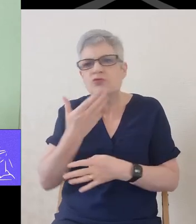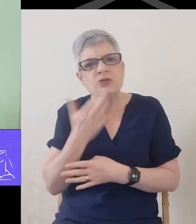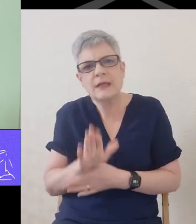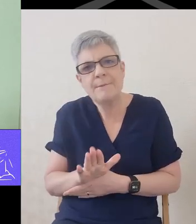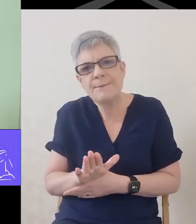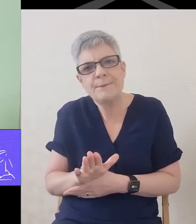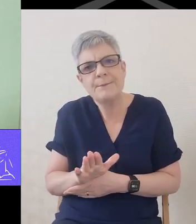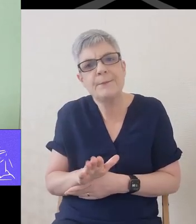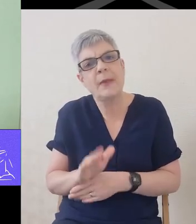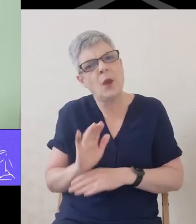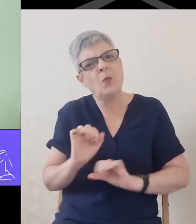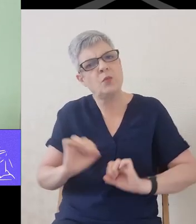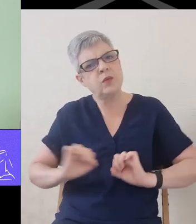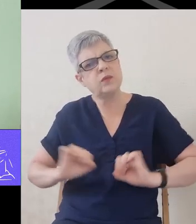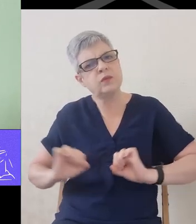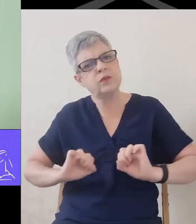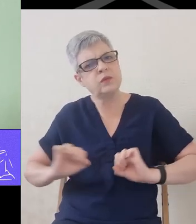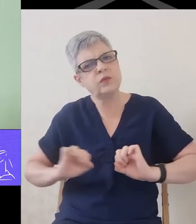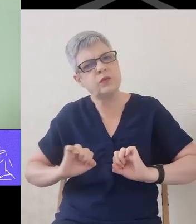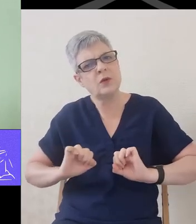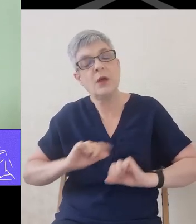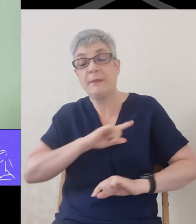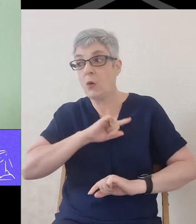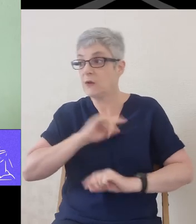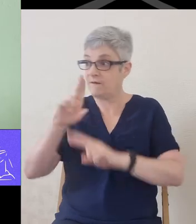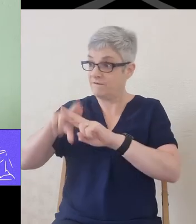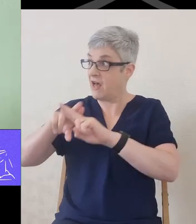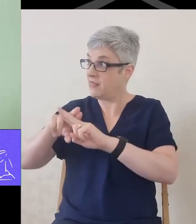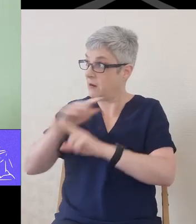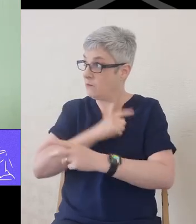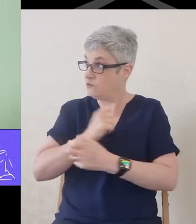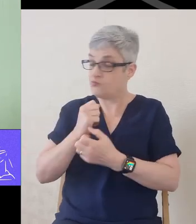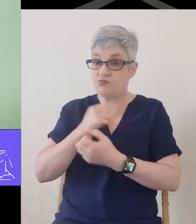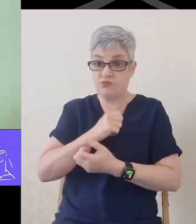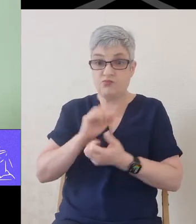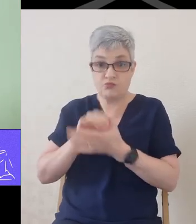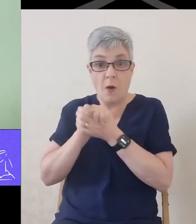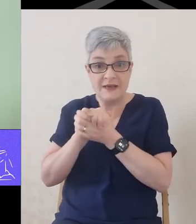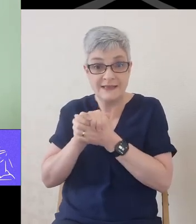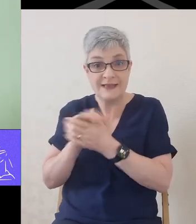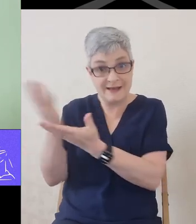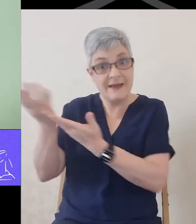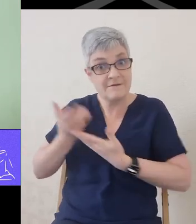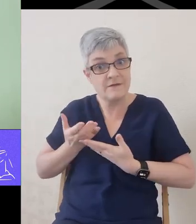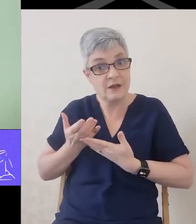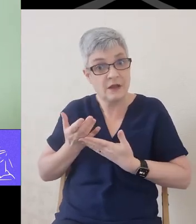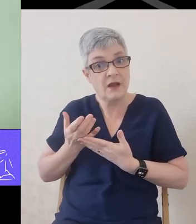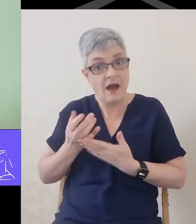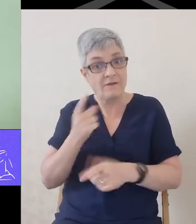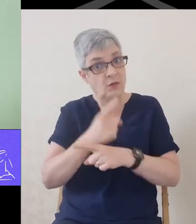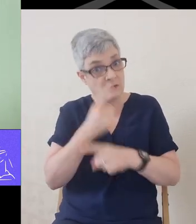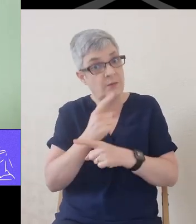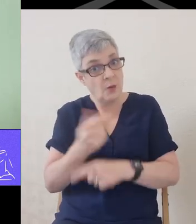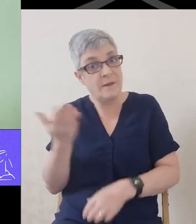Jerusalem, but wait for the gift my Father promised, which you have heard me speak about.